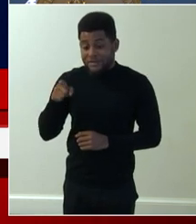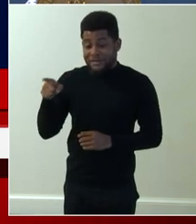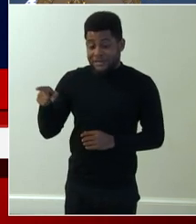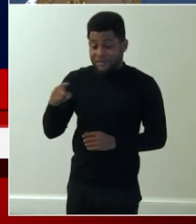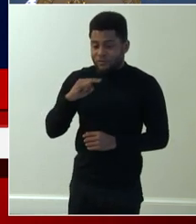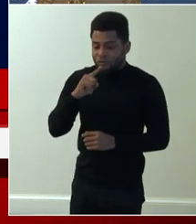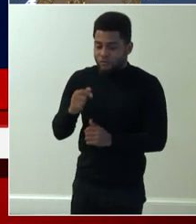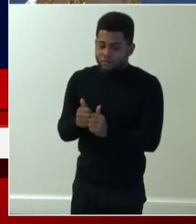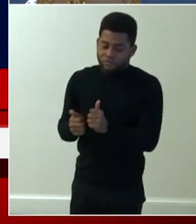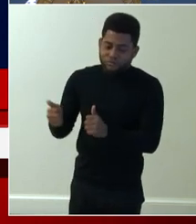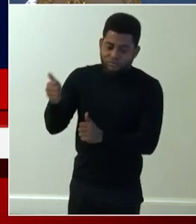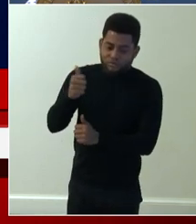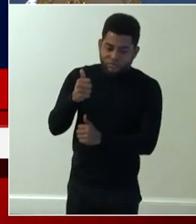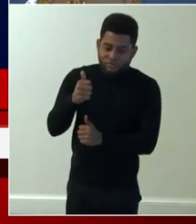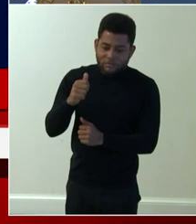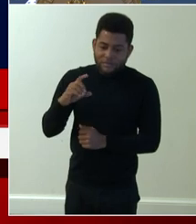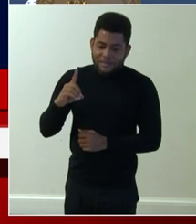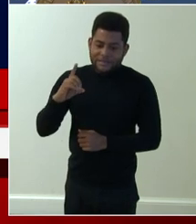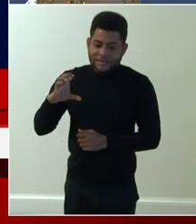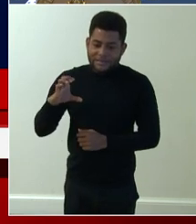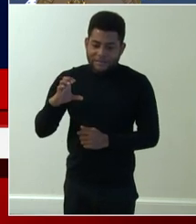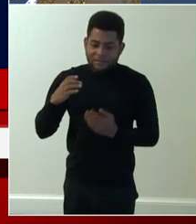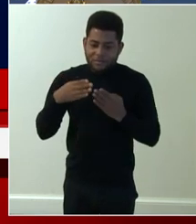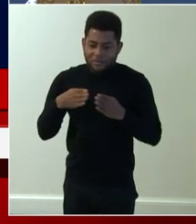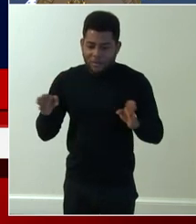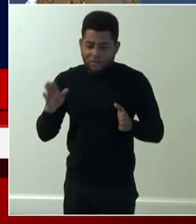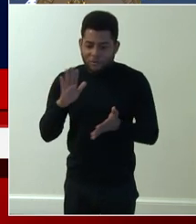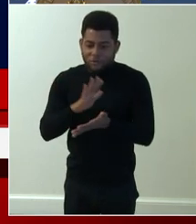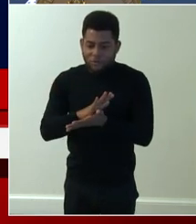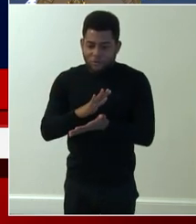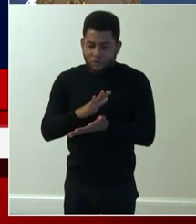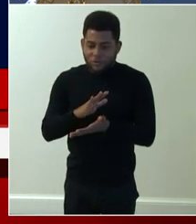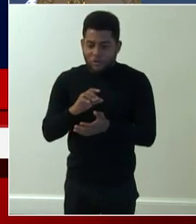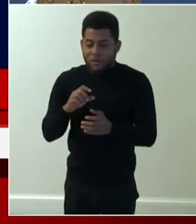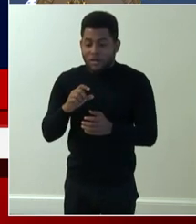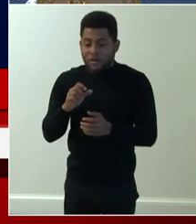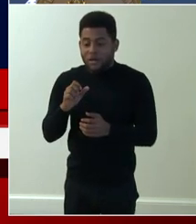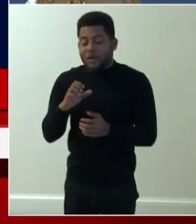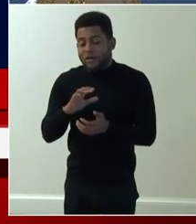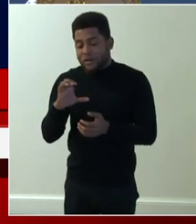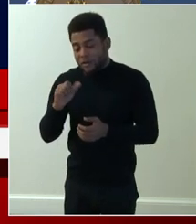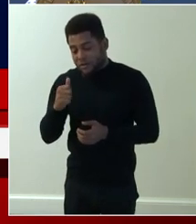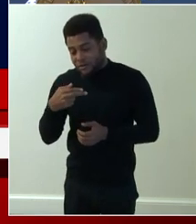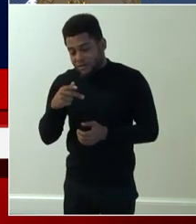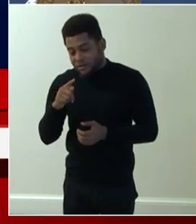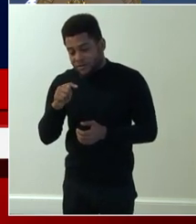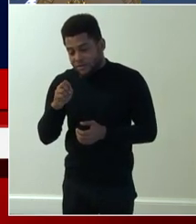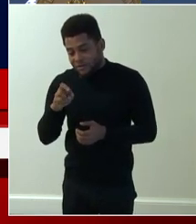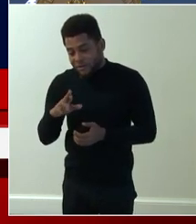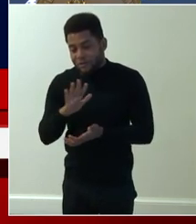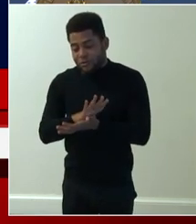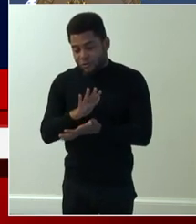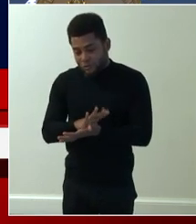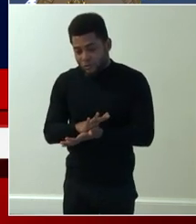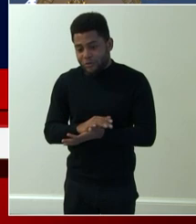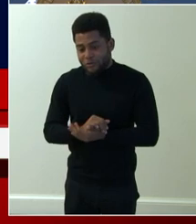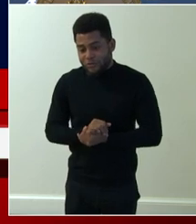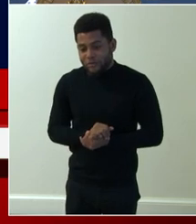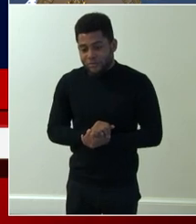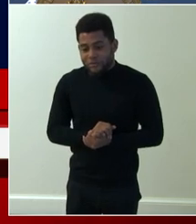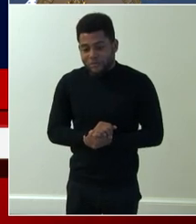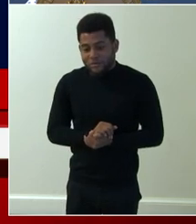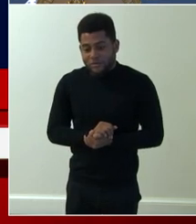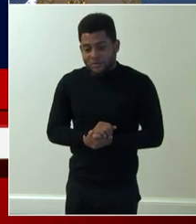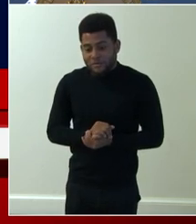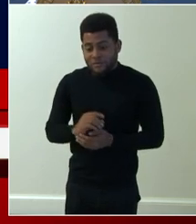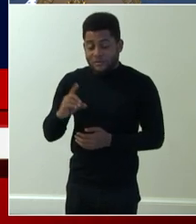and she is with us should there be any questions about our public charter schools. Chancellor Farabee is here,